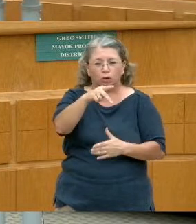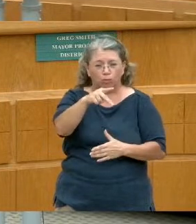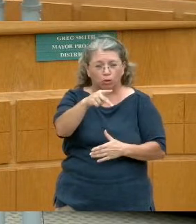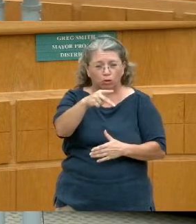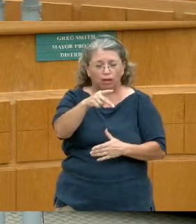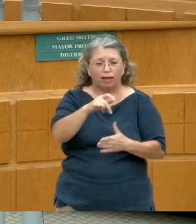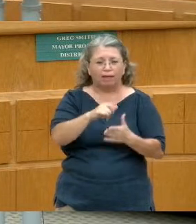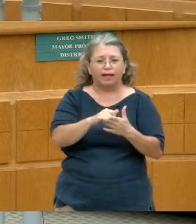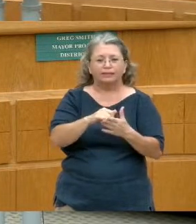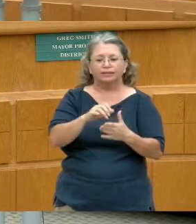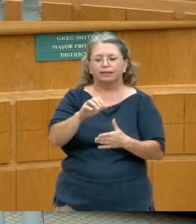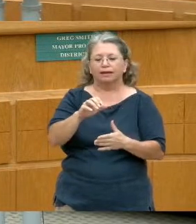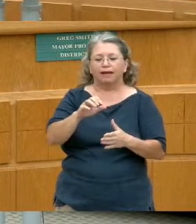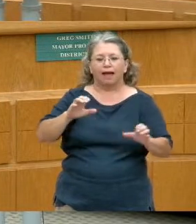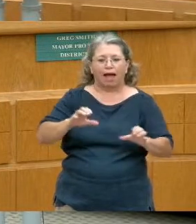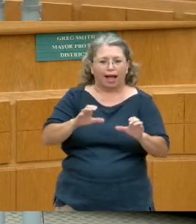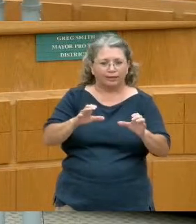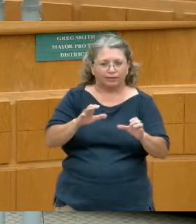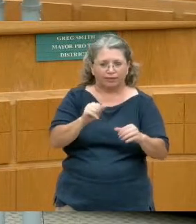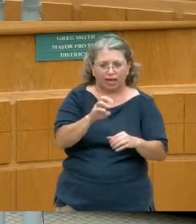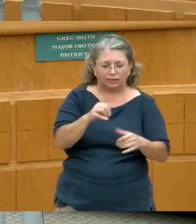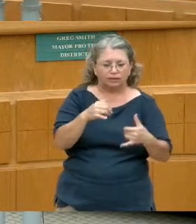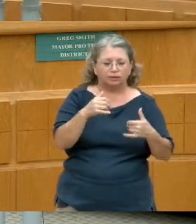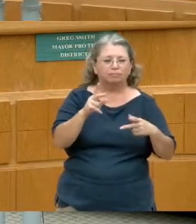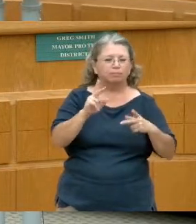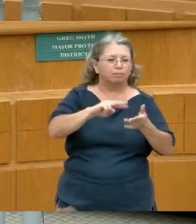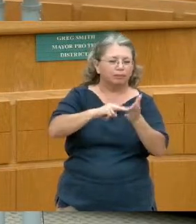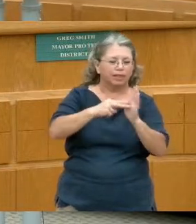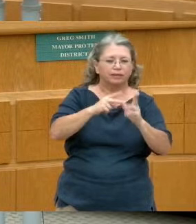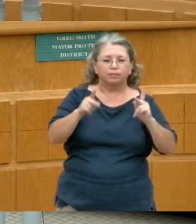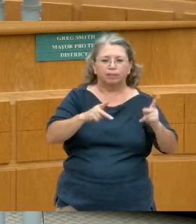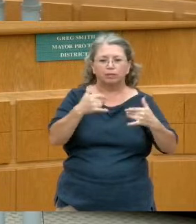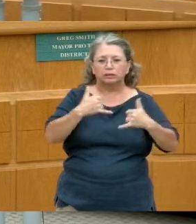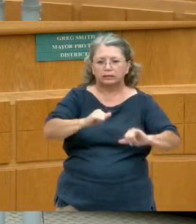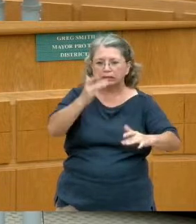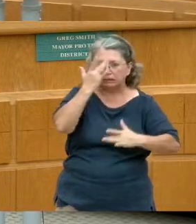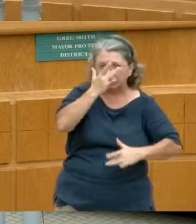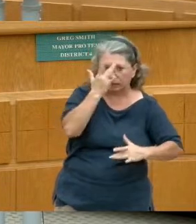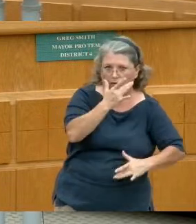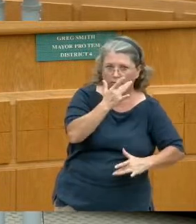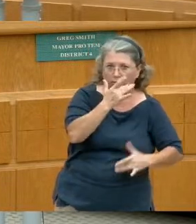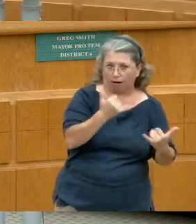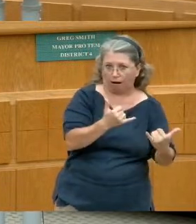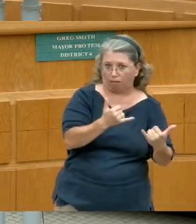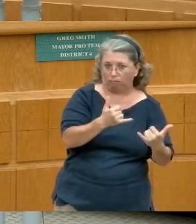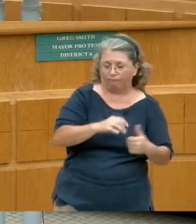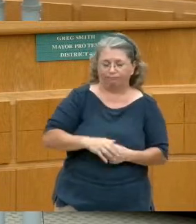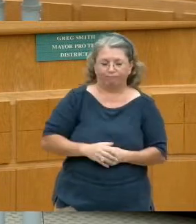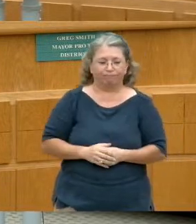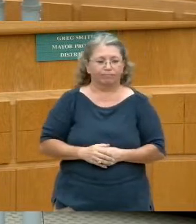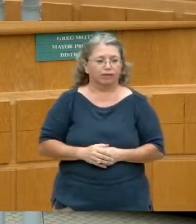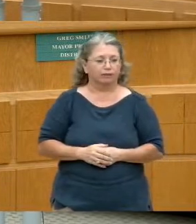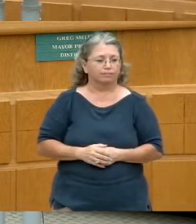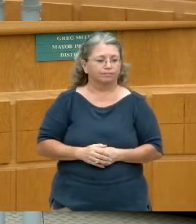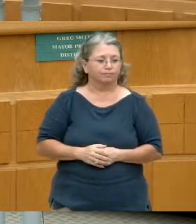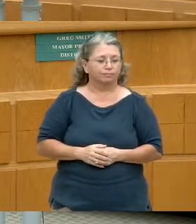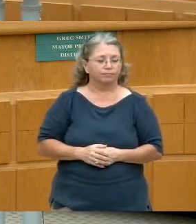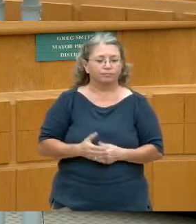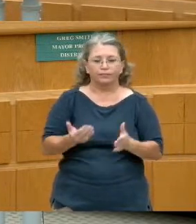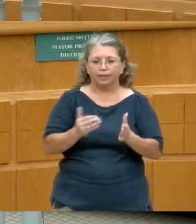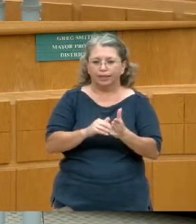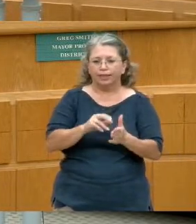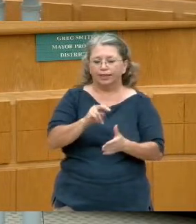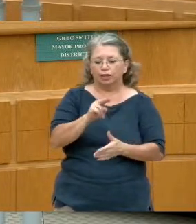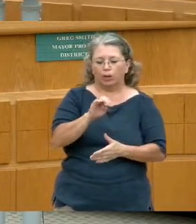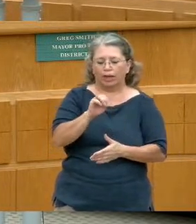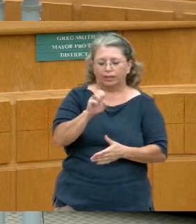It works the same way. The darker, brighter the color, the more active cases there are. And again, Nueces and San